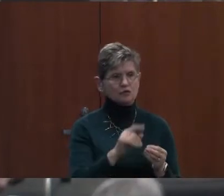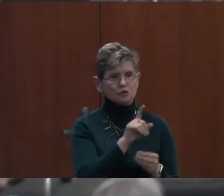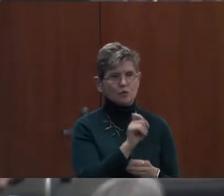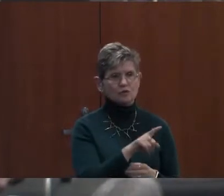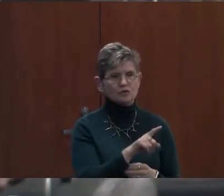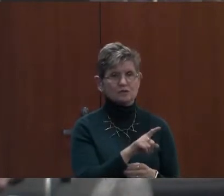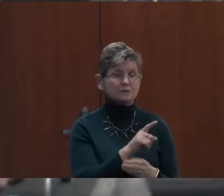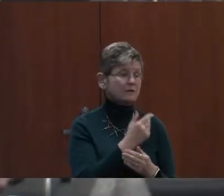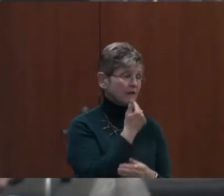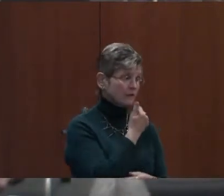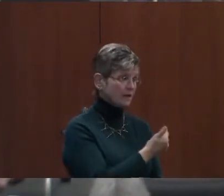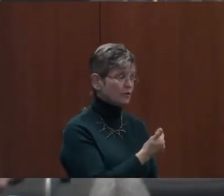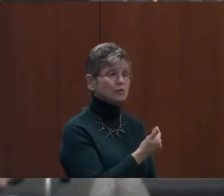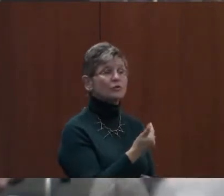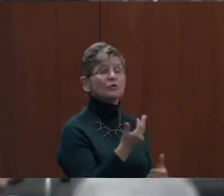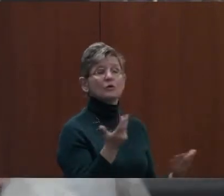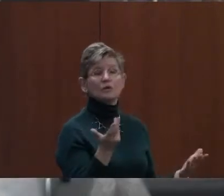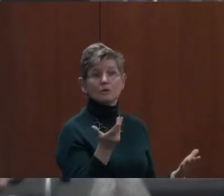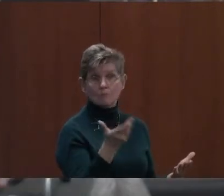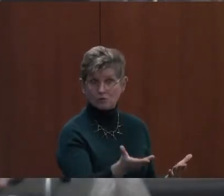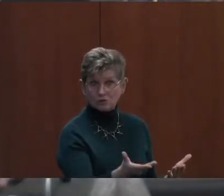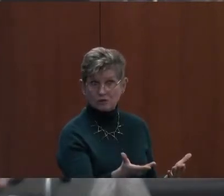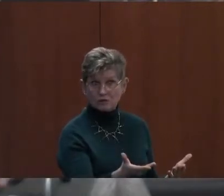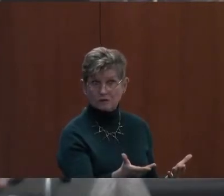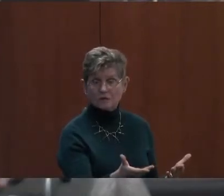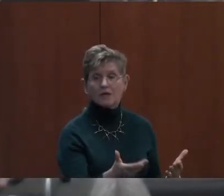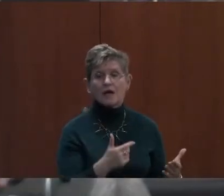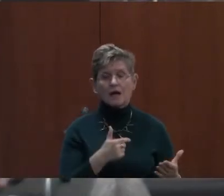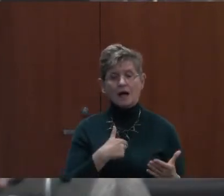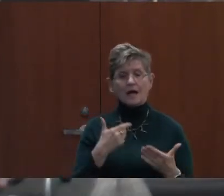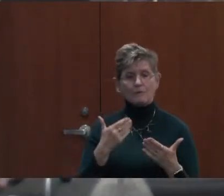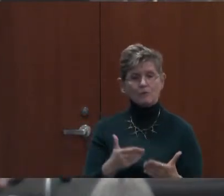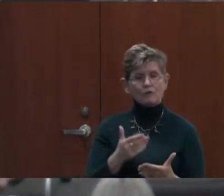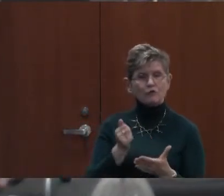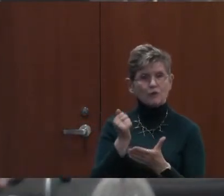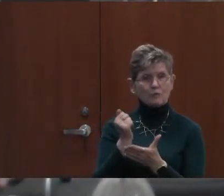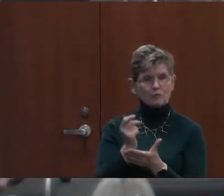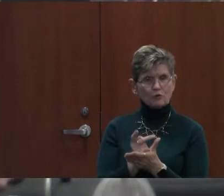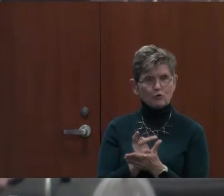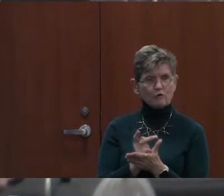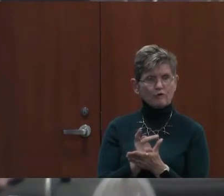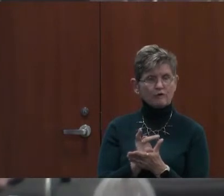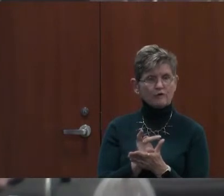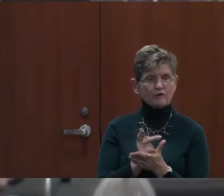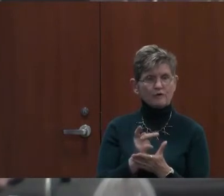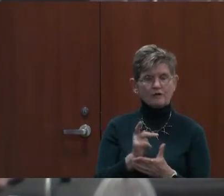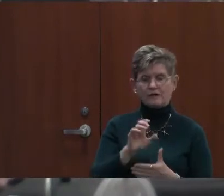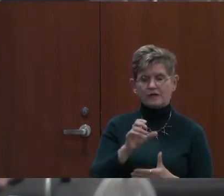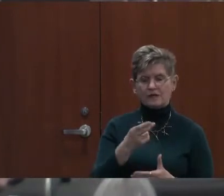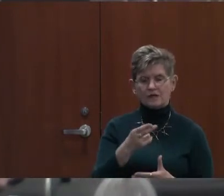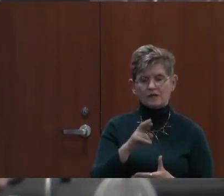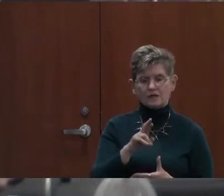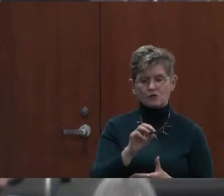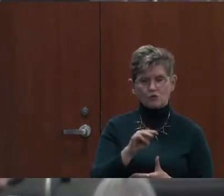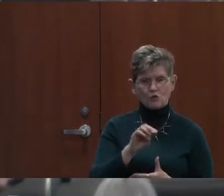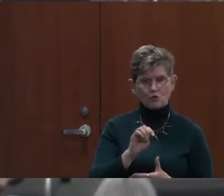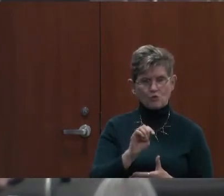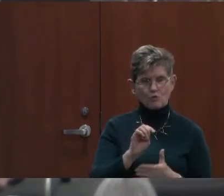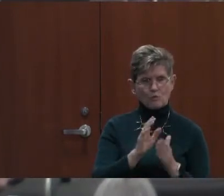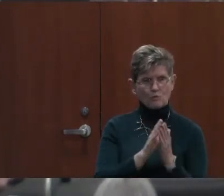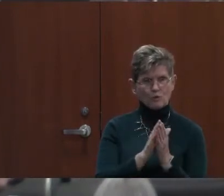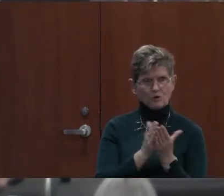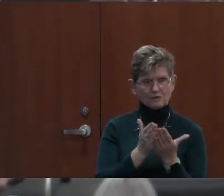Thank you. Is there a motion? Madam President, I move to approve the awards, renewals, and procurements for Chromebooks to